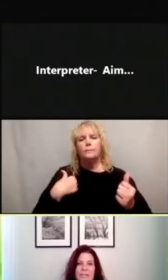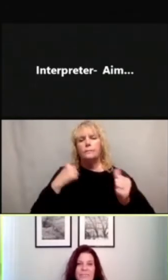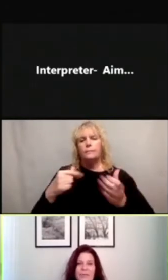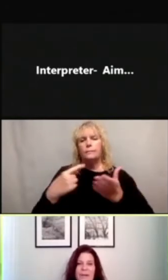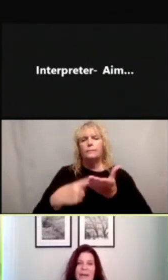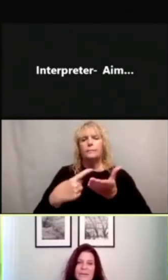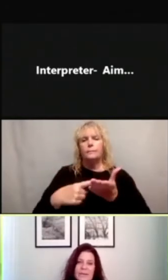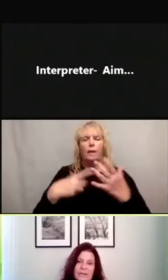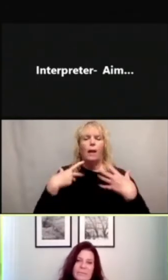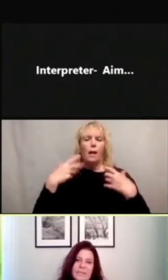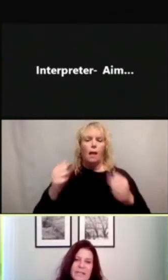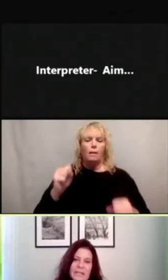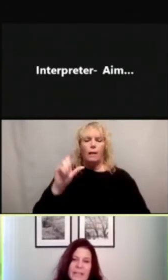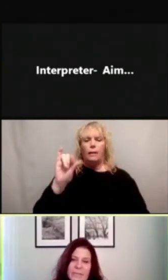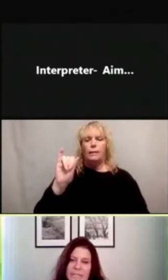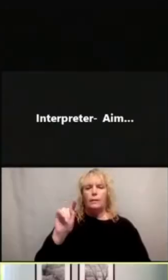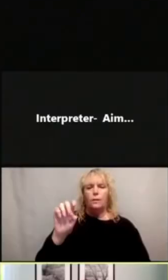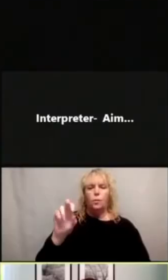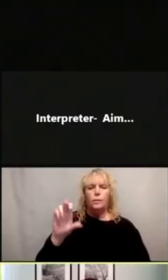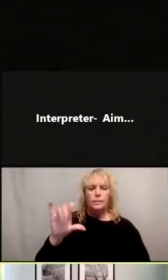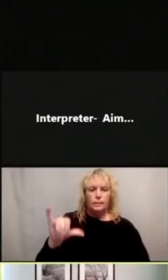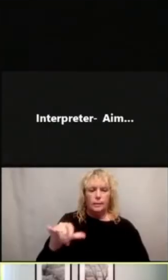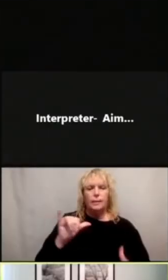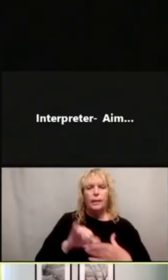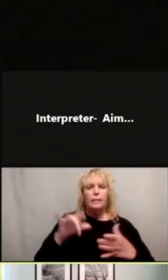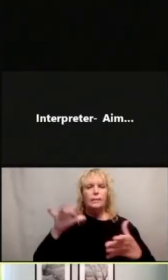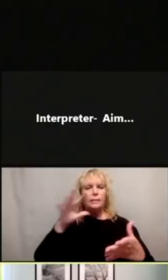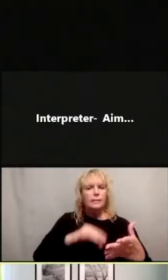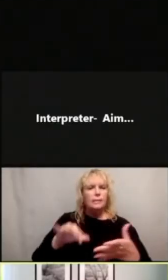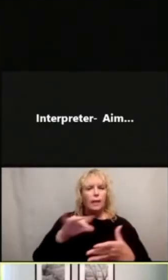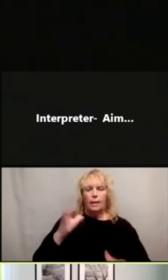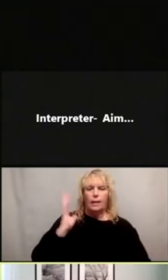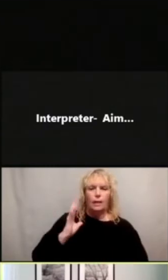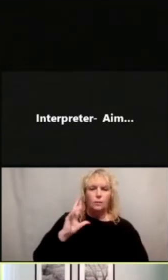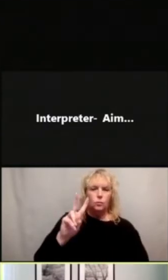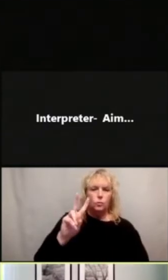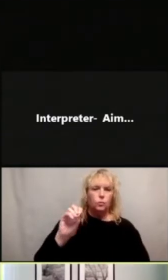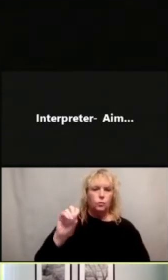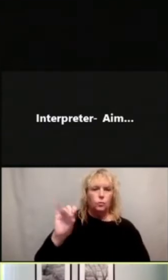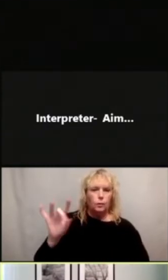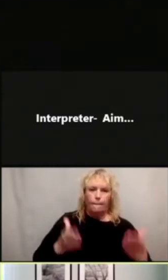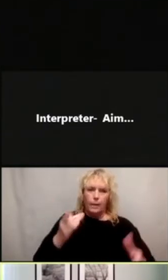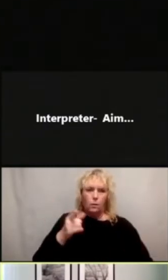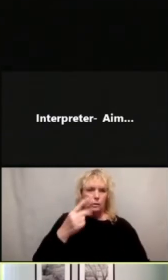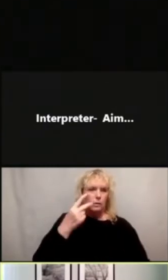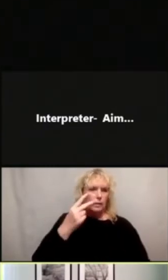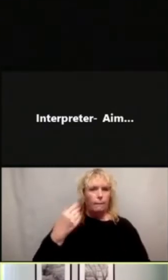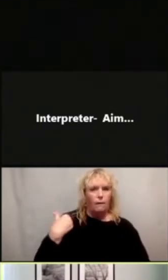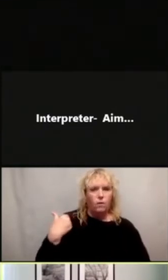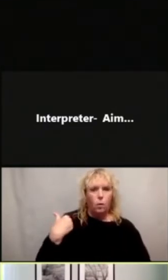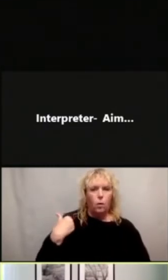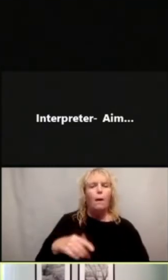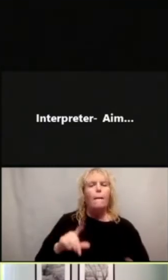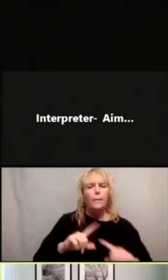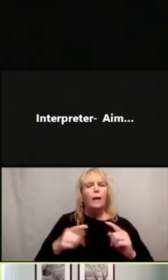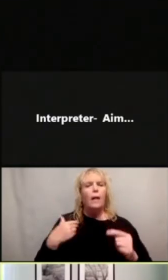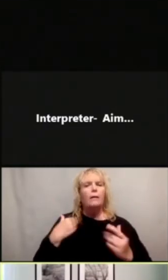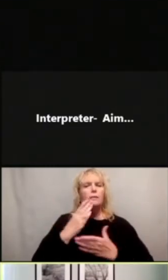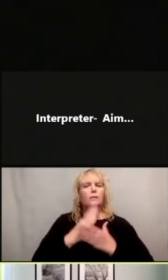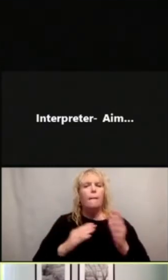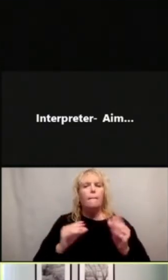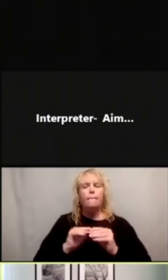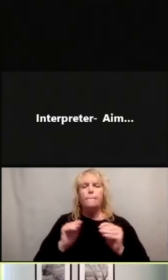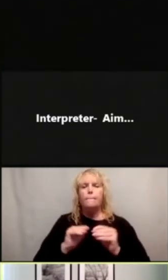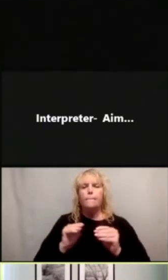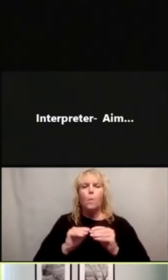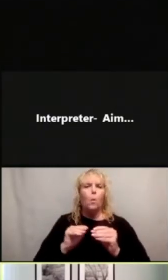I just wanted to point out a study that was done in 2008. Many of you may have seen this before, but there's some more kind of complex